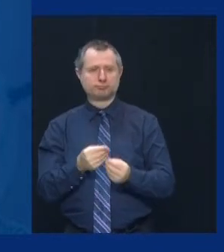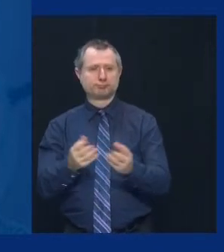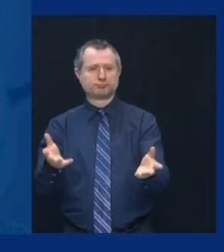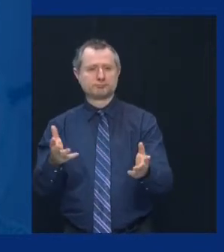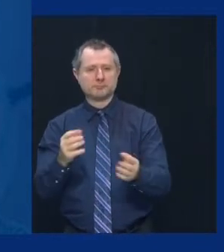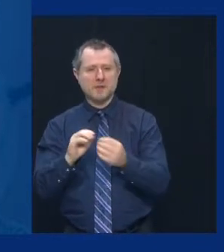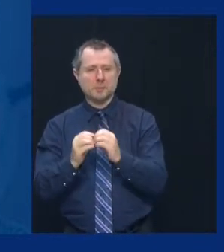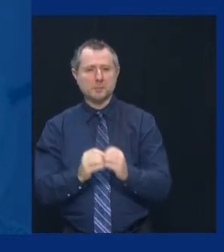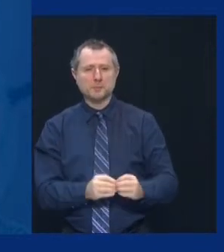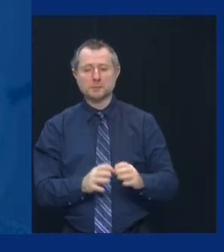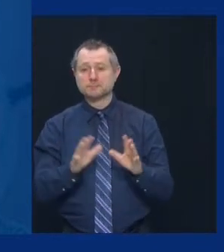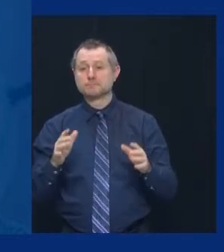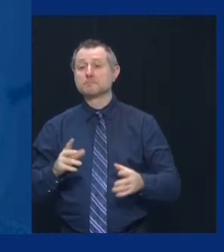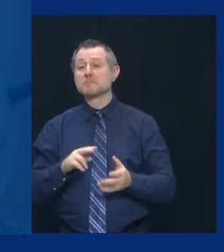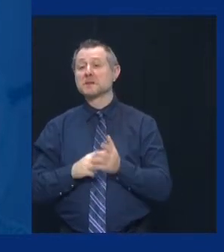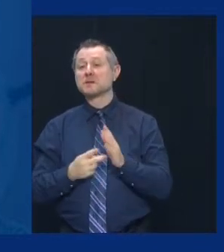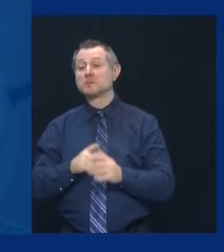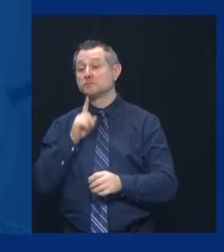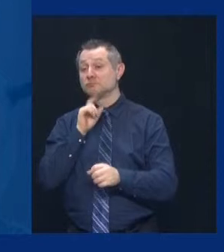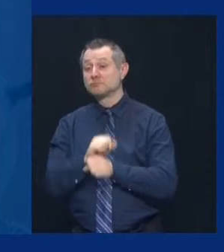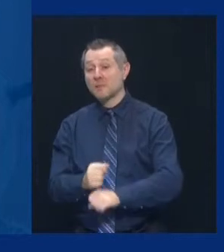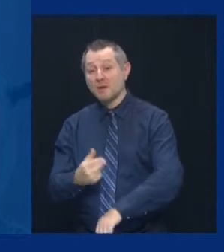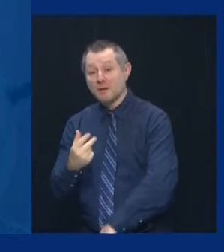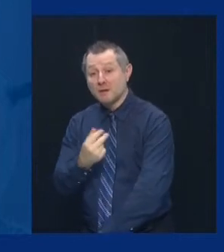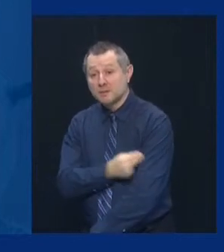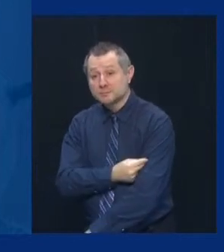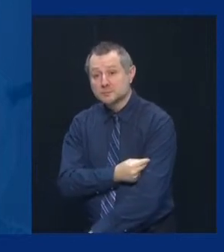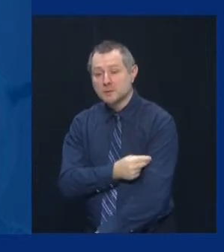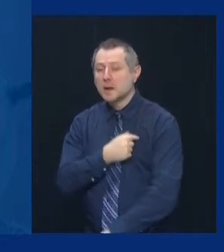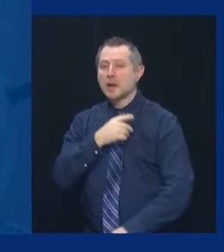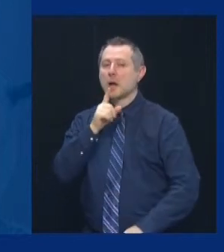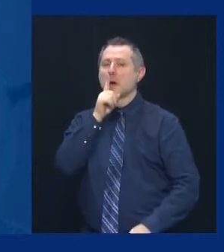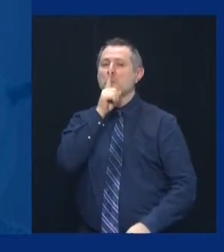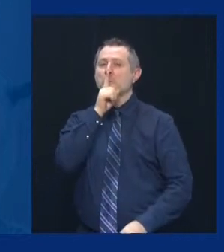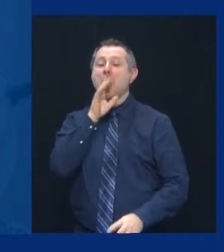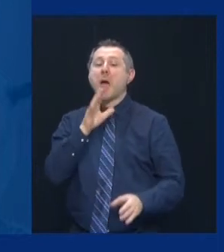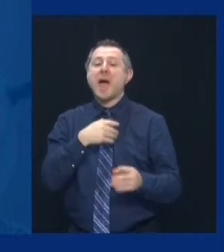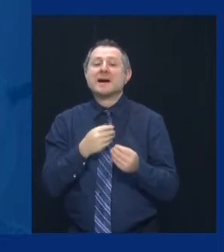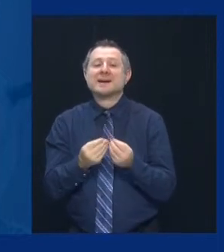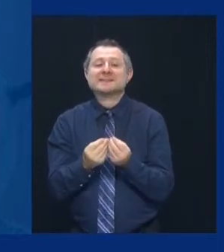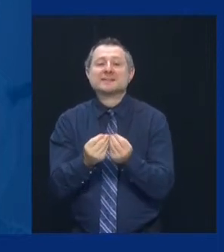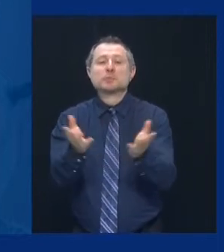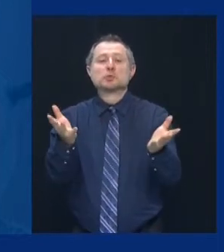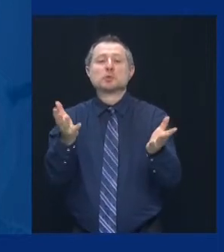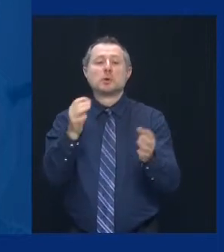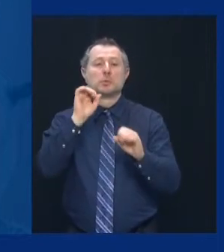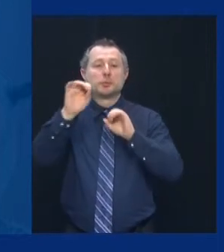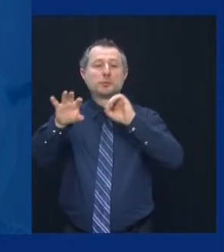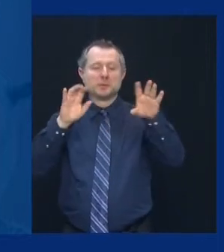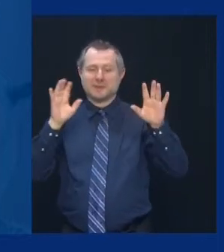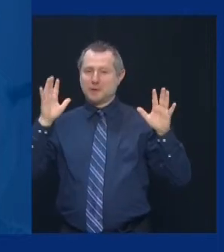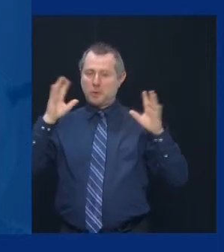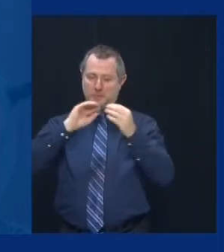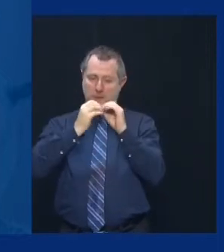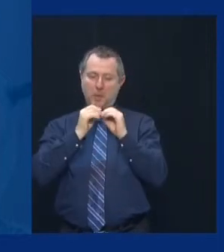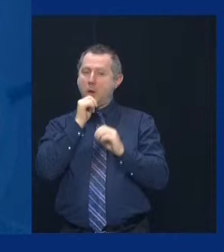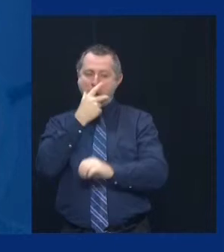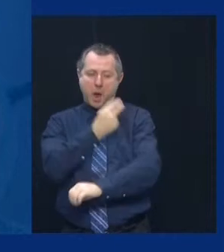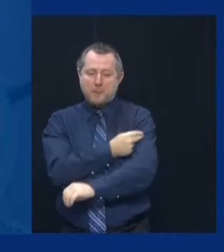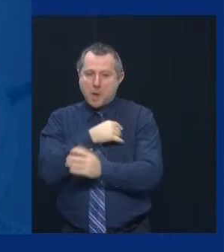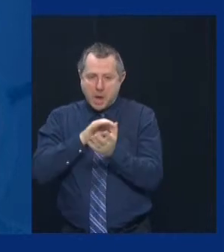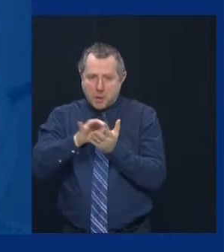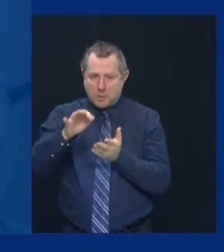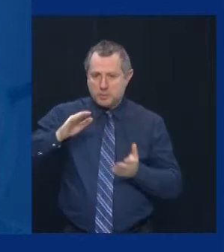been necessarily administered, but they will have been delivered. Well, why does one place